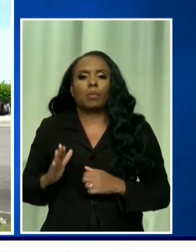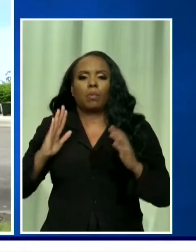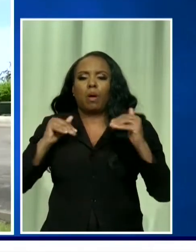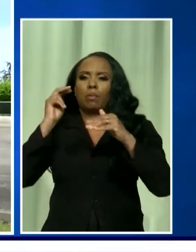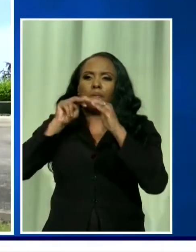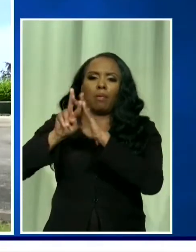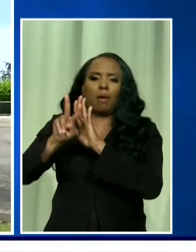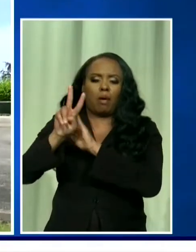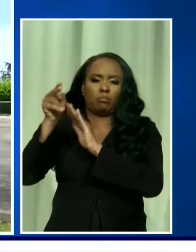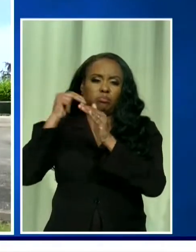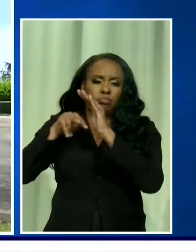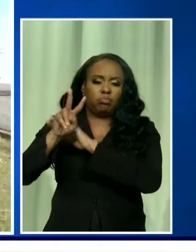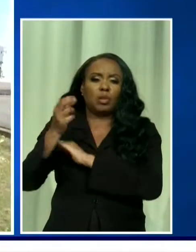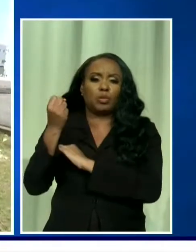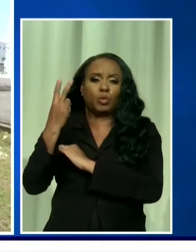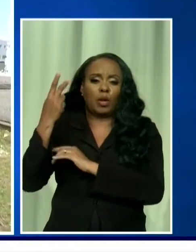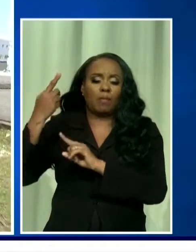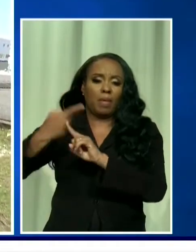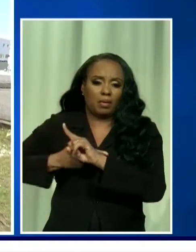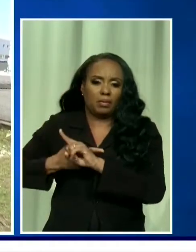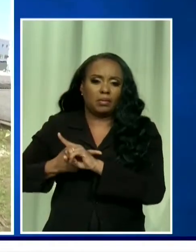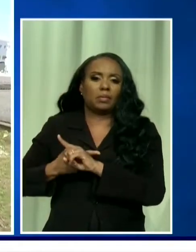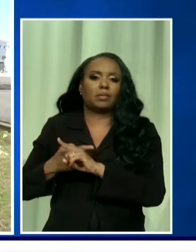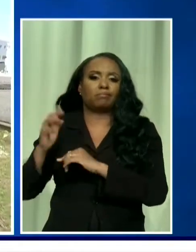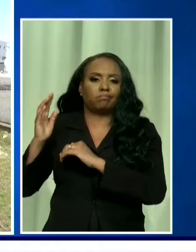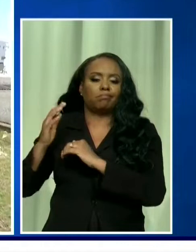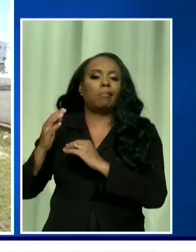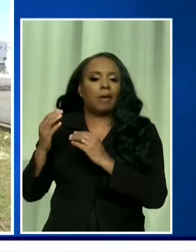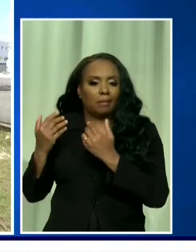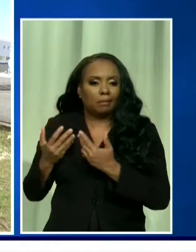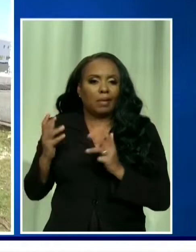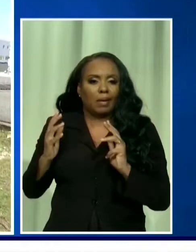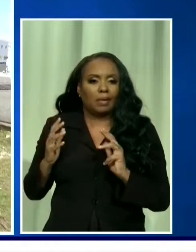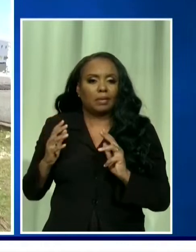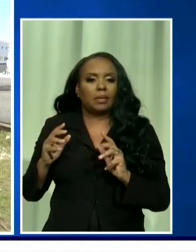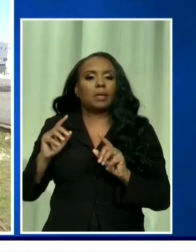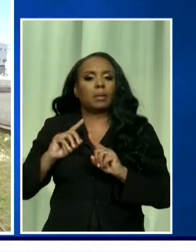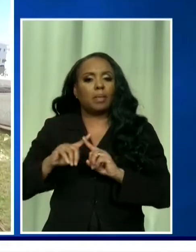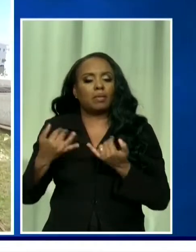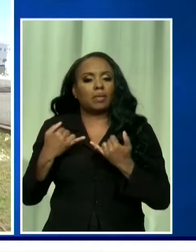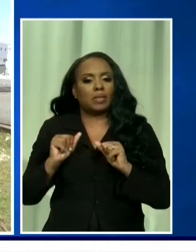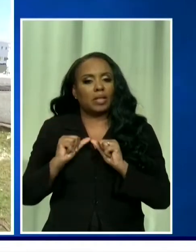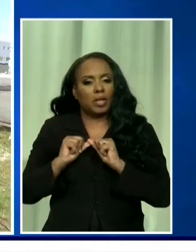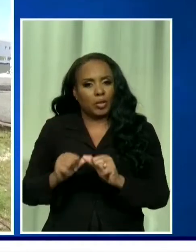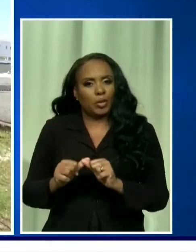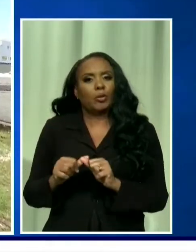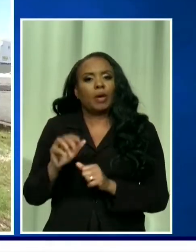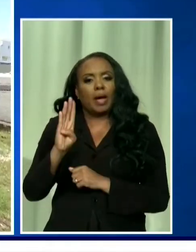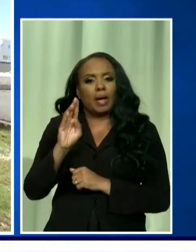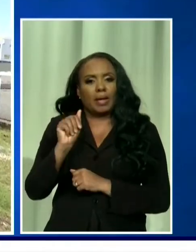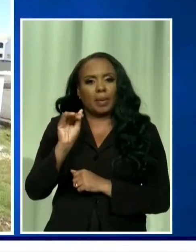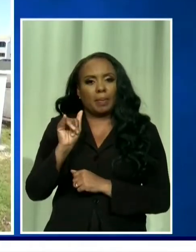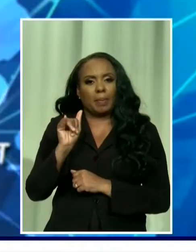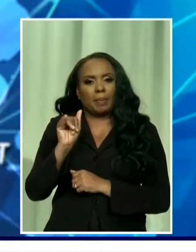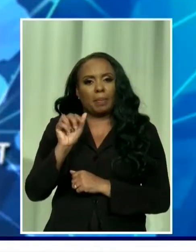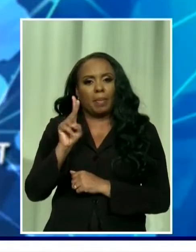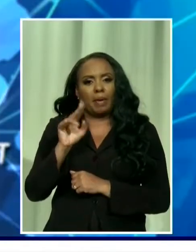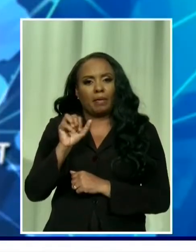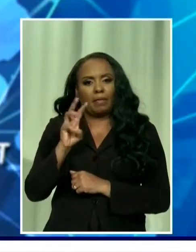expected to disrupt the operations at the private medical institution. Rianne Phillips, CBC